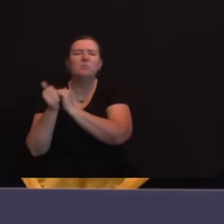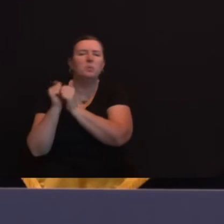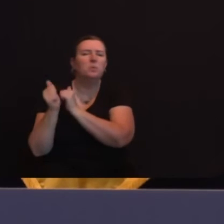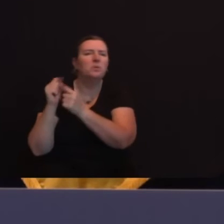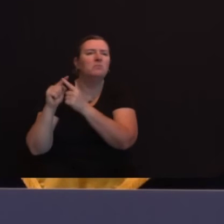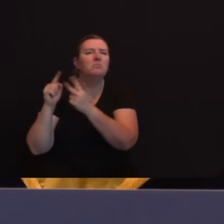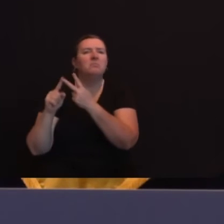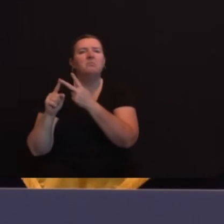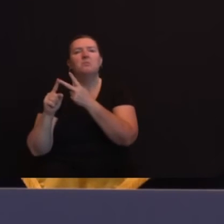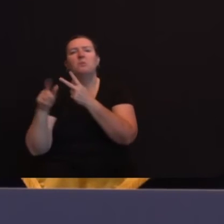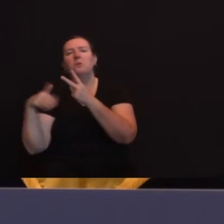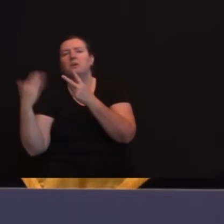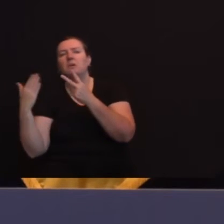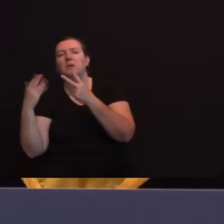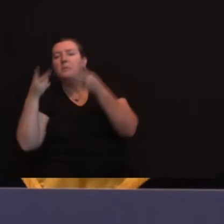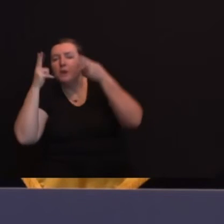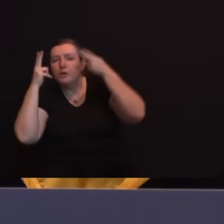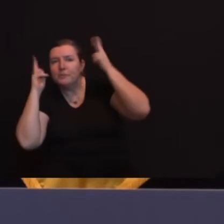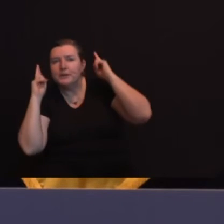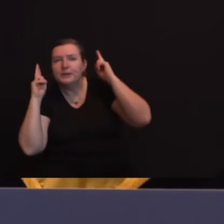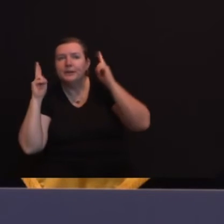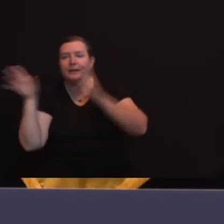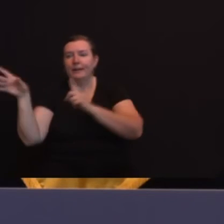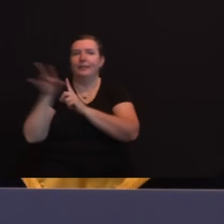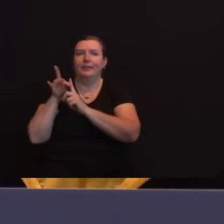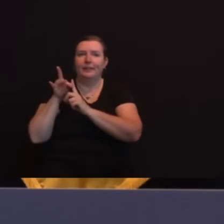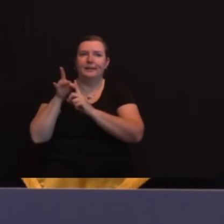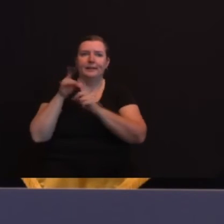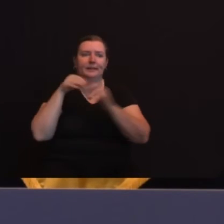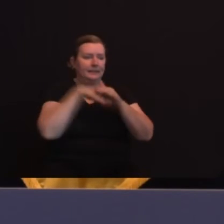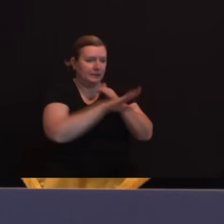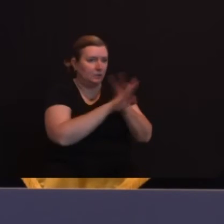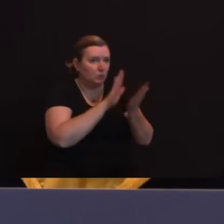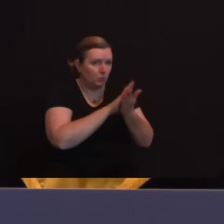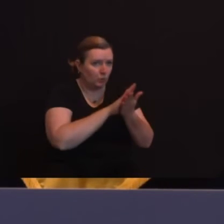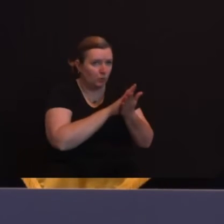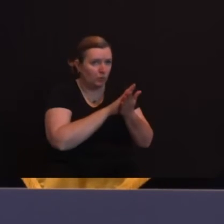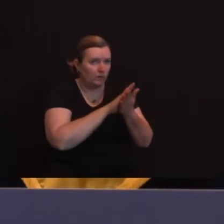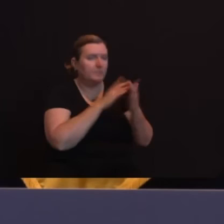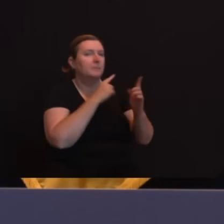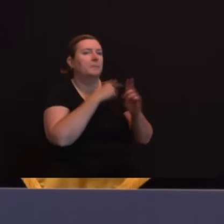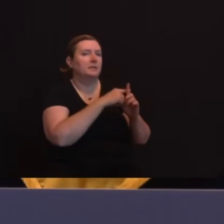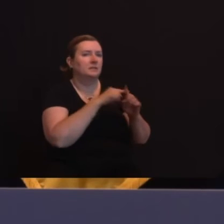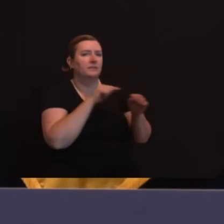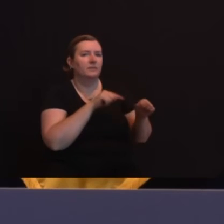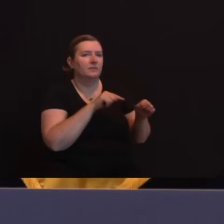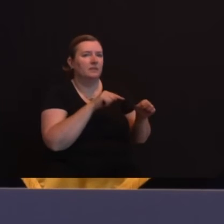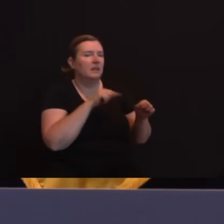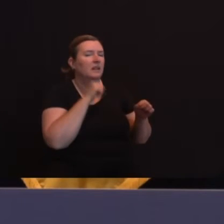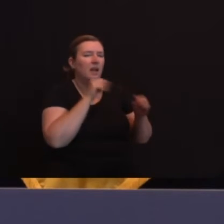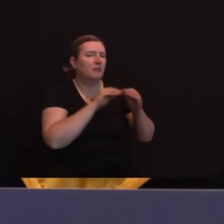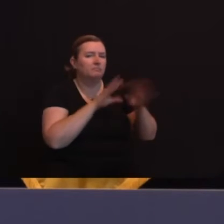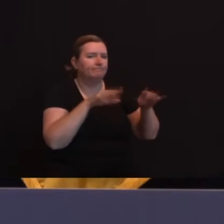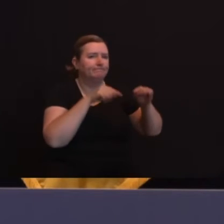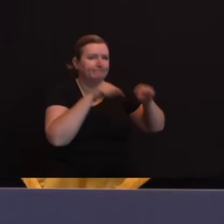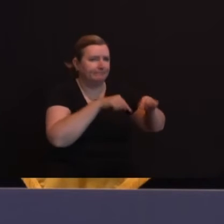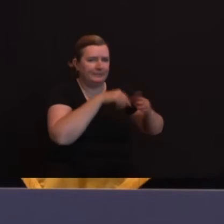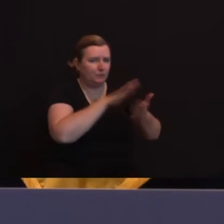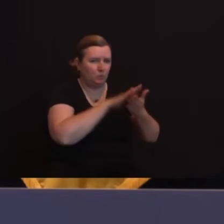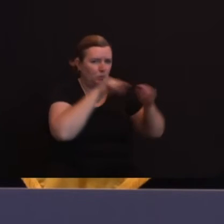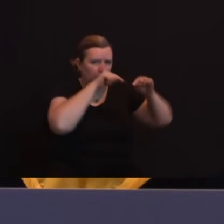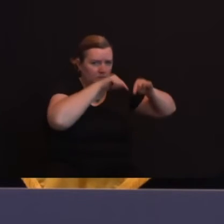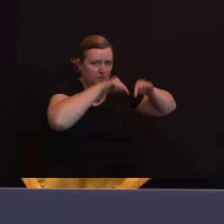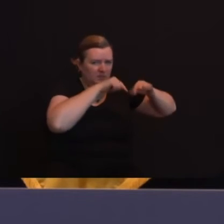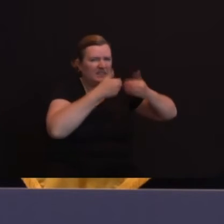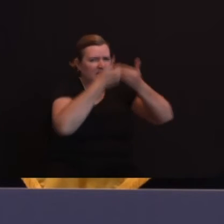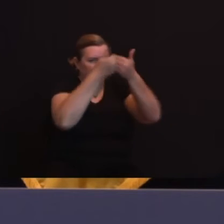get your hair cut or whatever it might be. And so that's something that the behavior outside of the four walls also matters. I